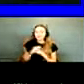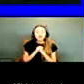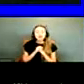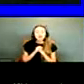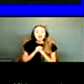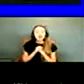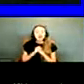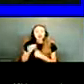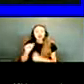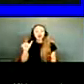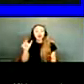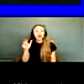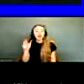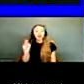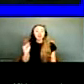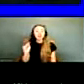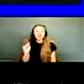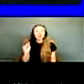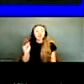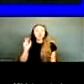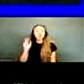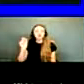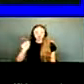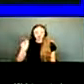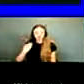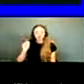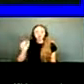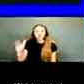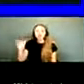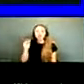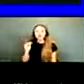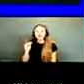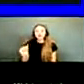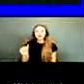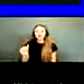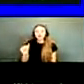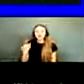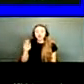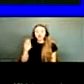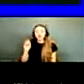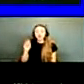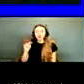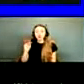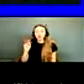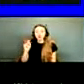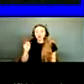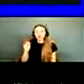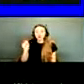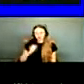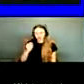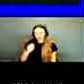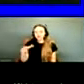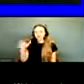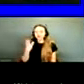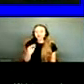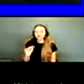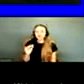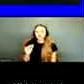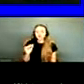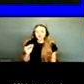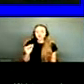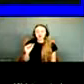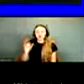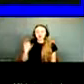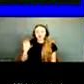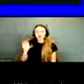Allen. Yes. Councilmember Allen votes yes. Councilmember Bonds. Yes. Councilmember Bonds votes yes. Councilmember